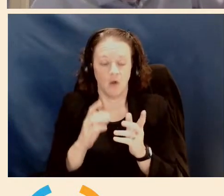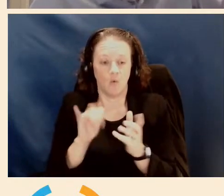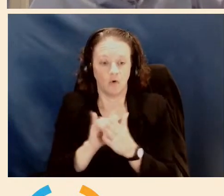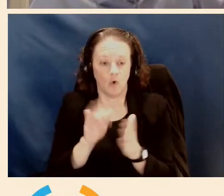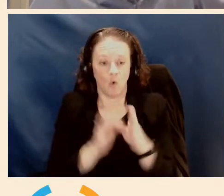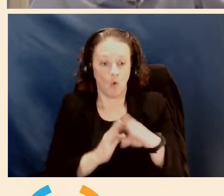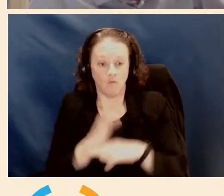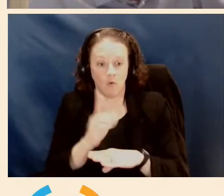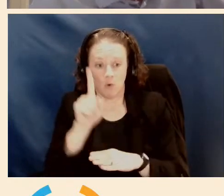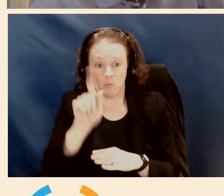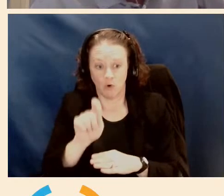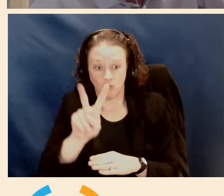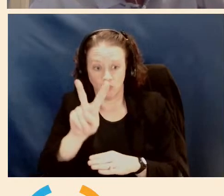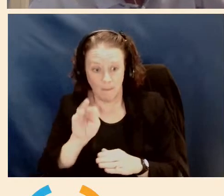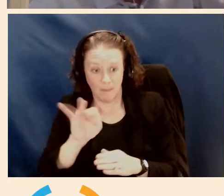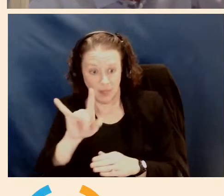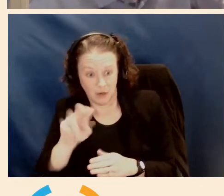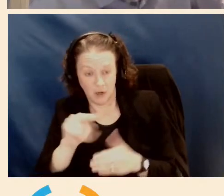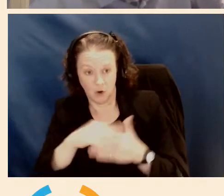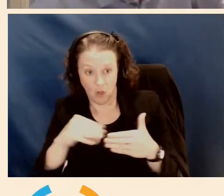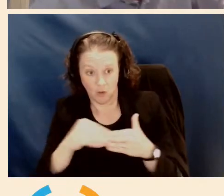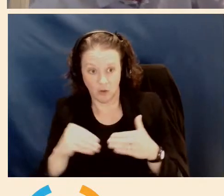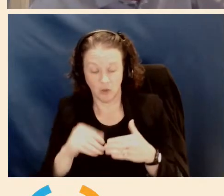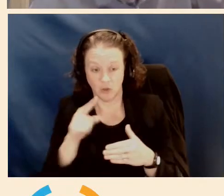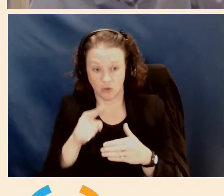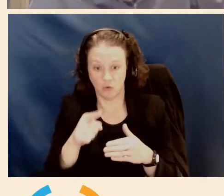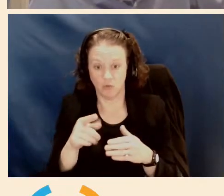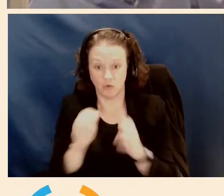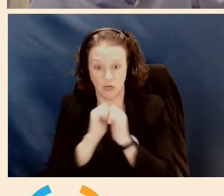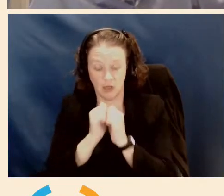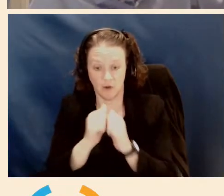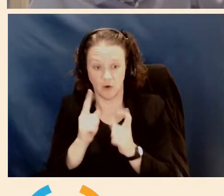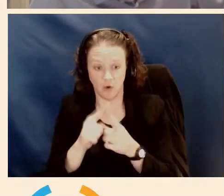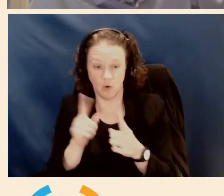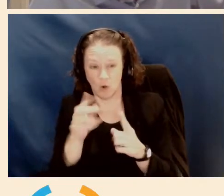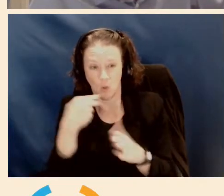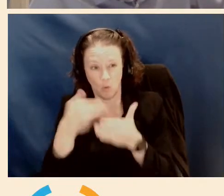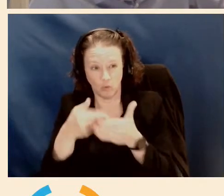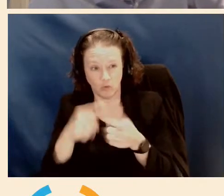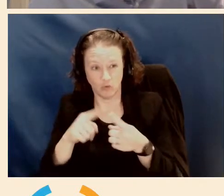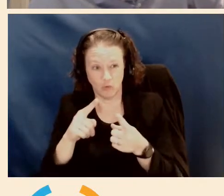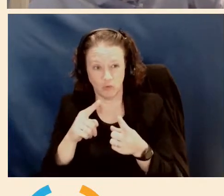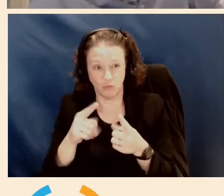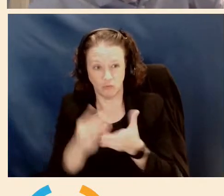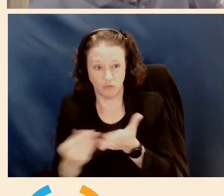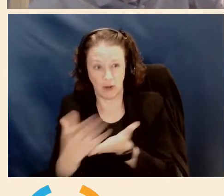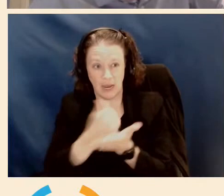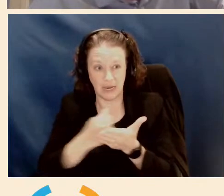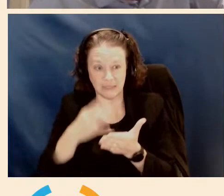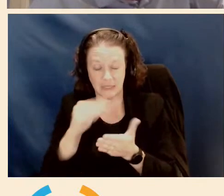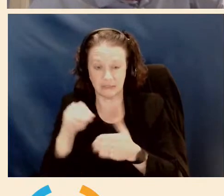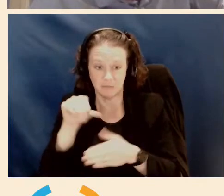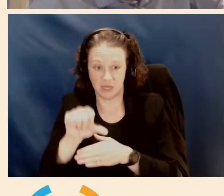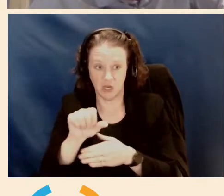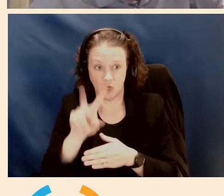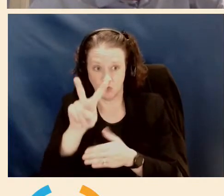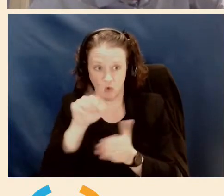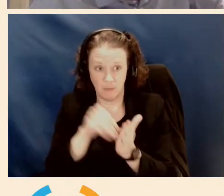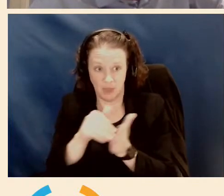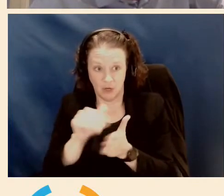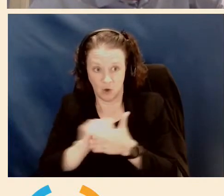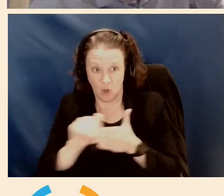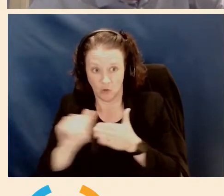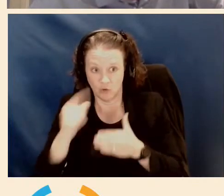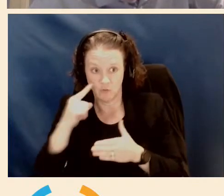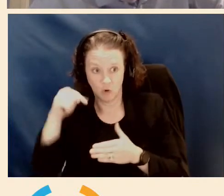$1,841,269.26. So you're on pace together to raise and spend $2 million for this office. Senator Thatcher, your